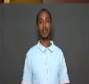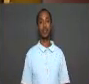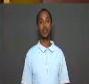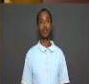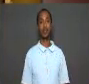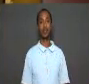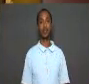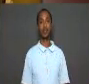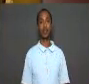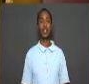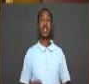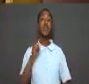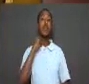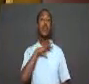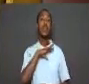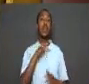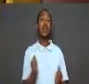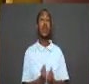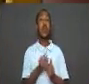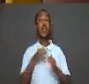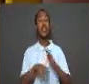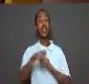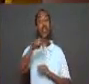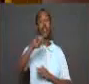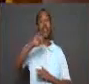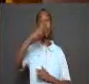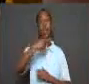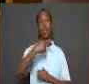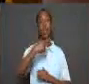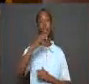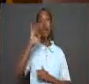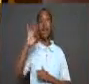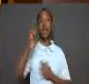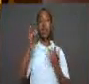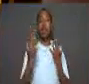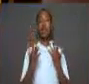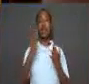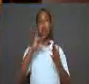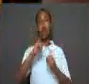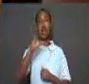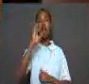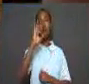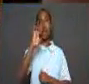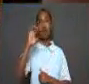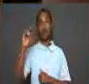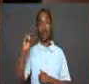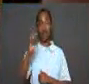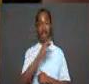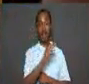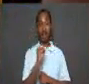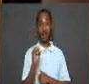The impurities within the pig iron are oxidized by the ferric oxide